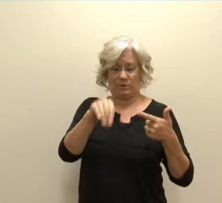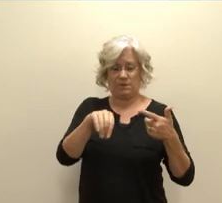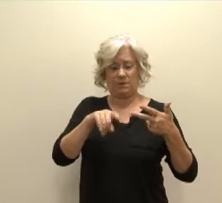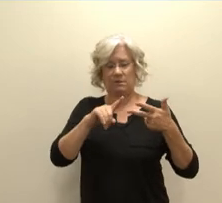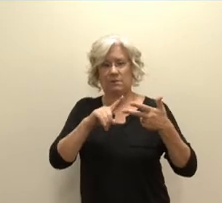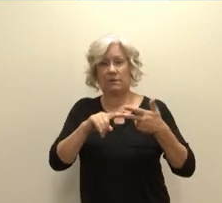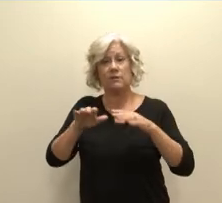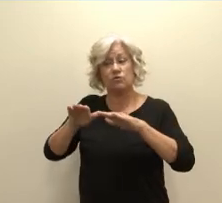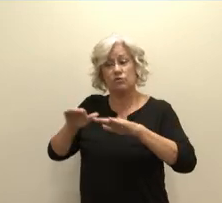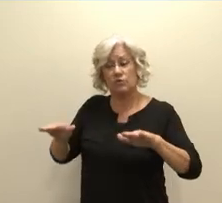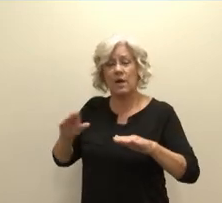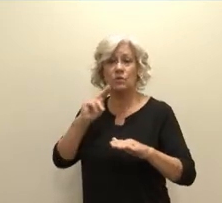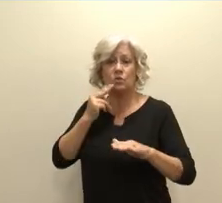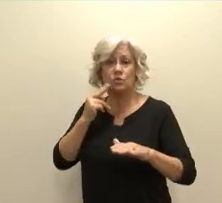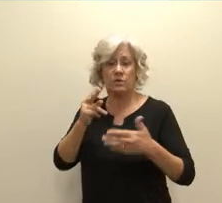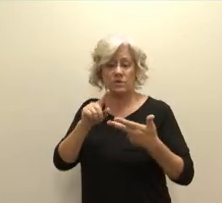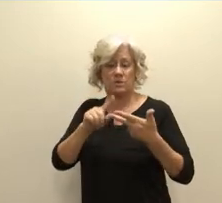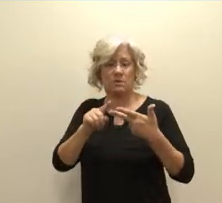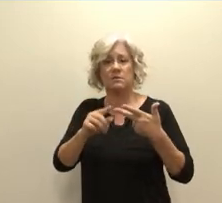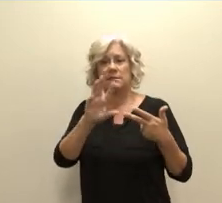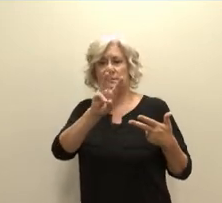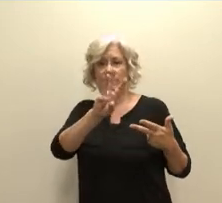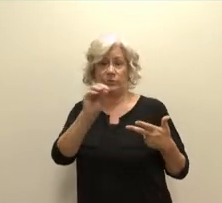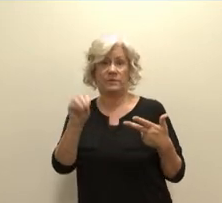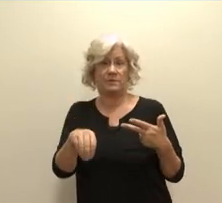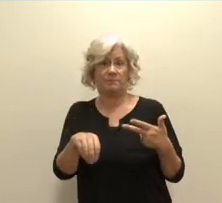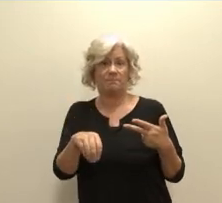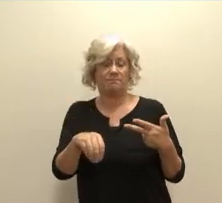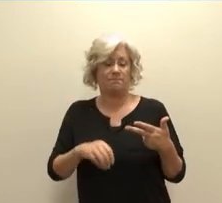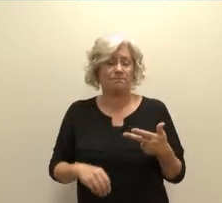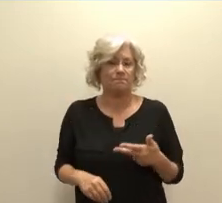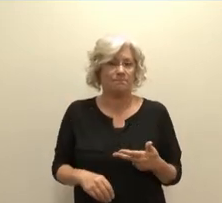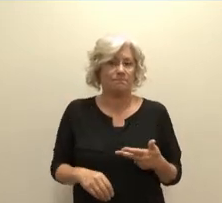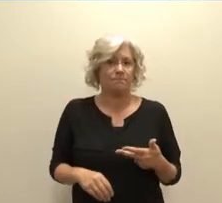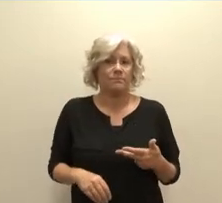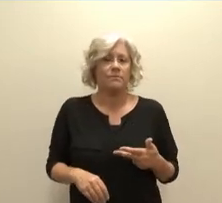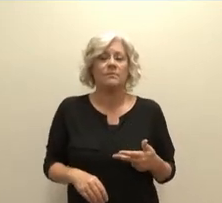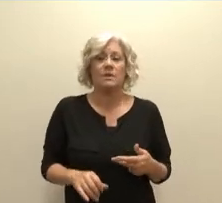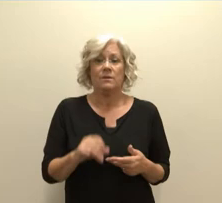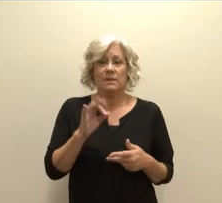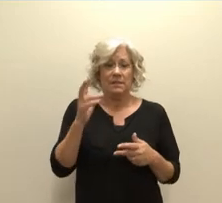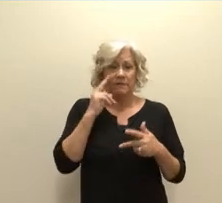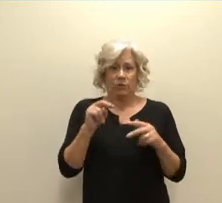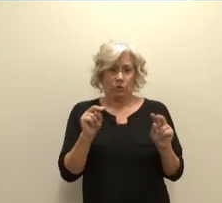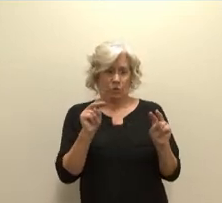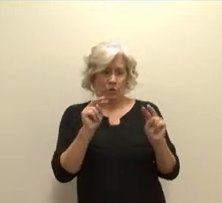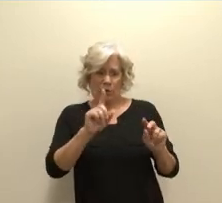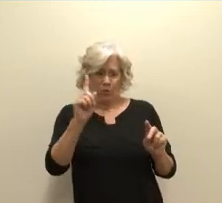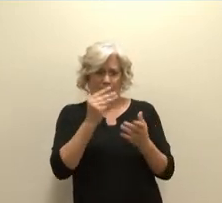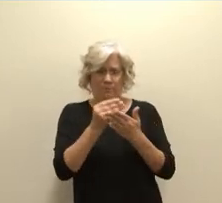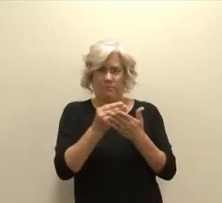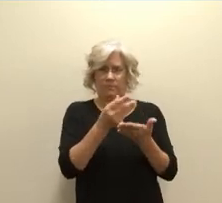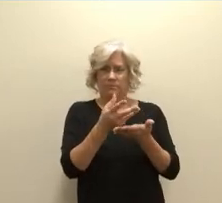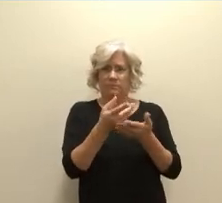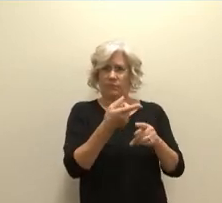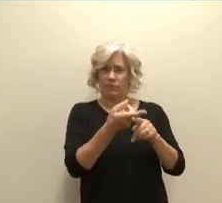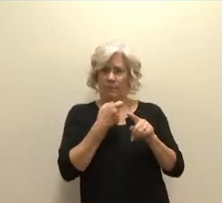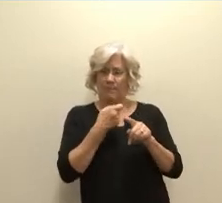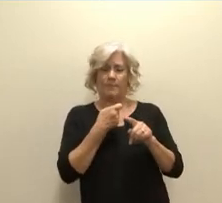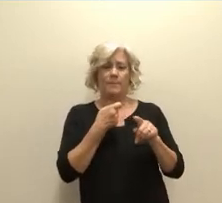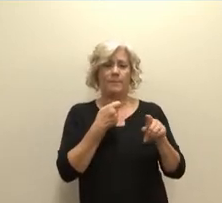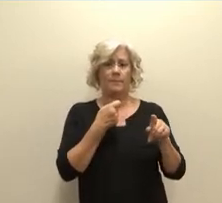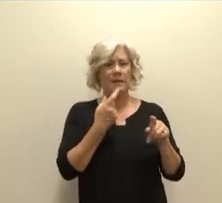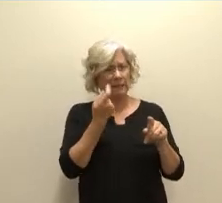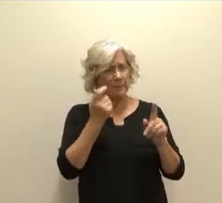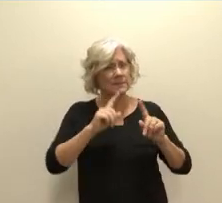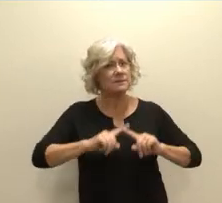child nutrition fund is 6%. Looking at it by revenue source, this is a little bit different than we've been